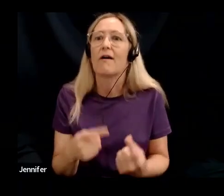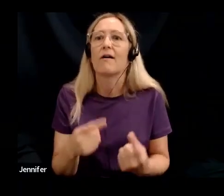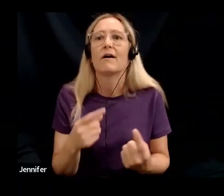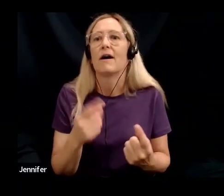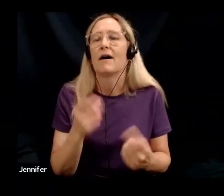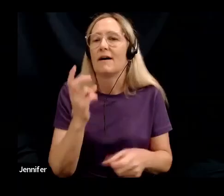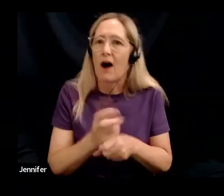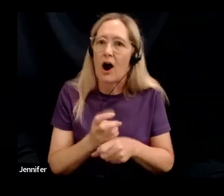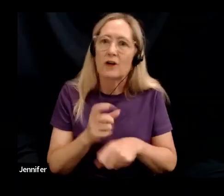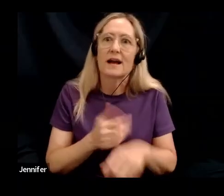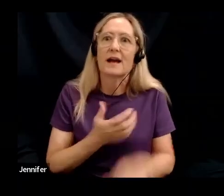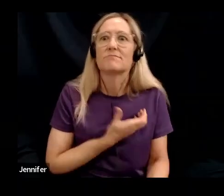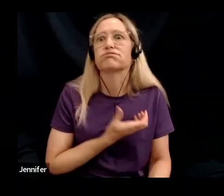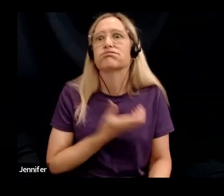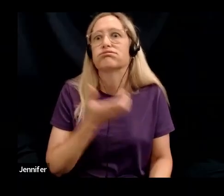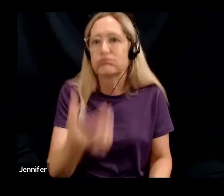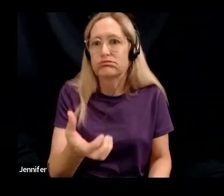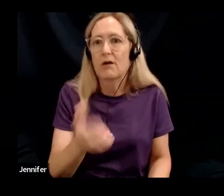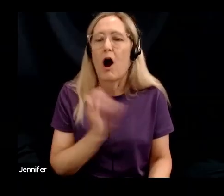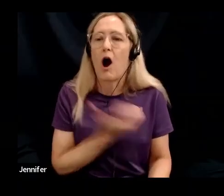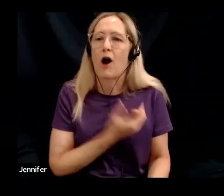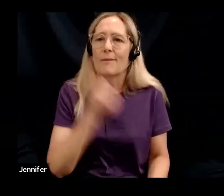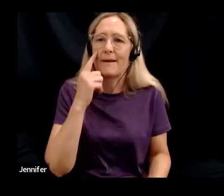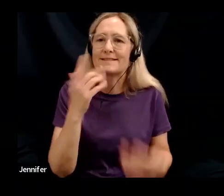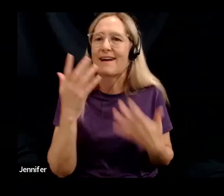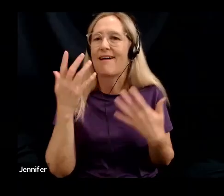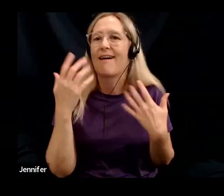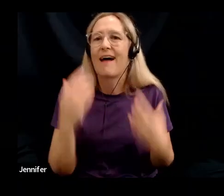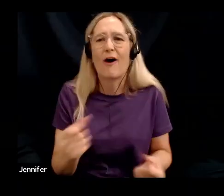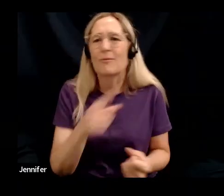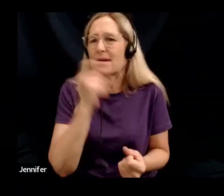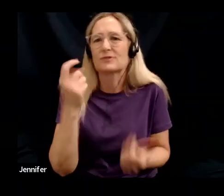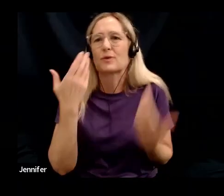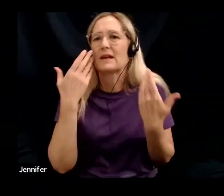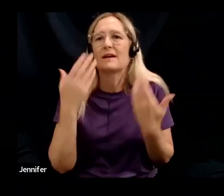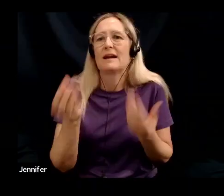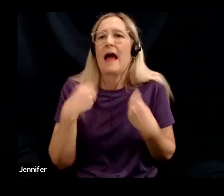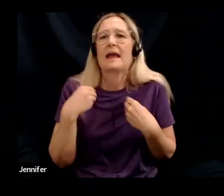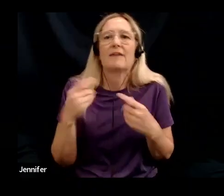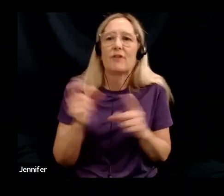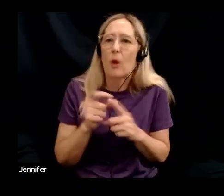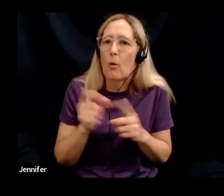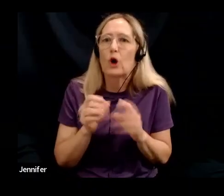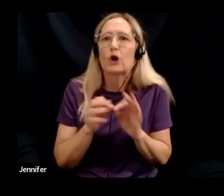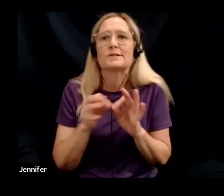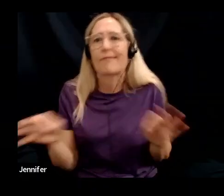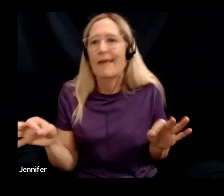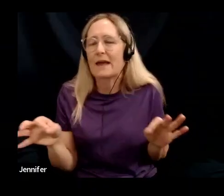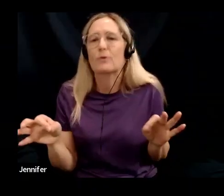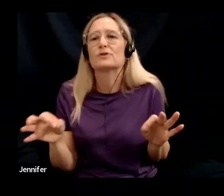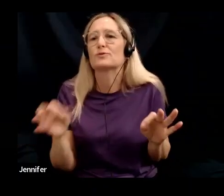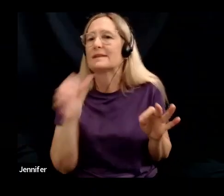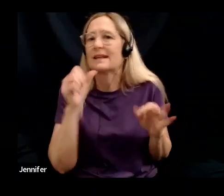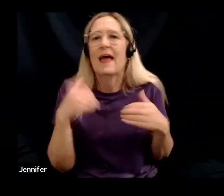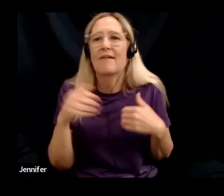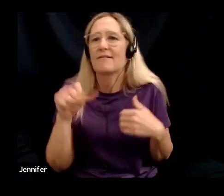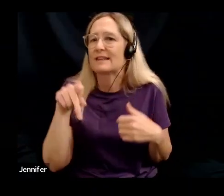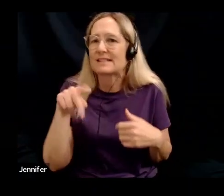up about mental health because we were never really taught the language or given the space to have that conversation.